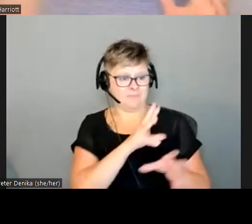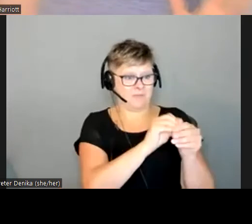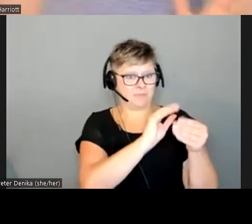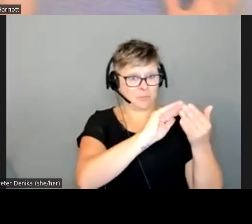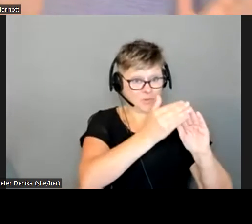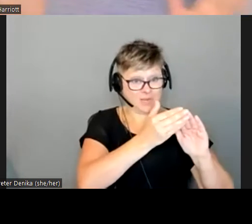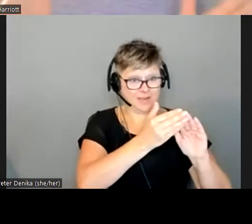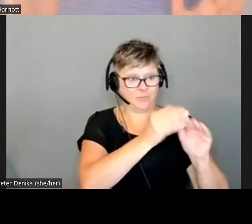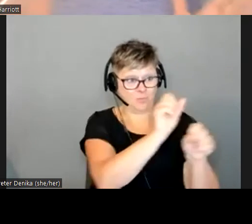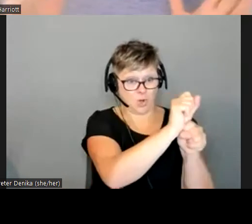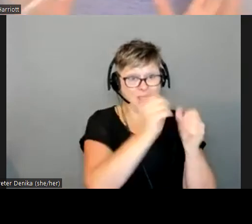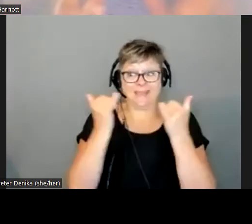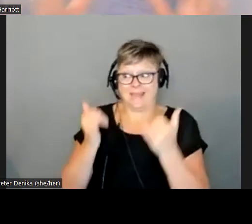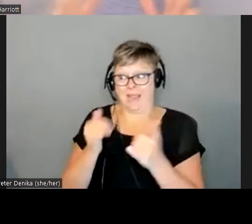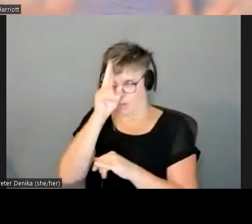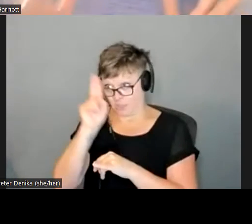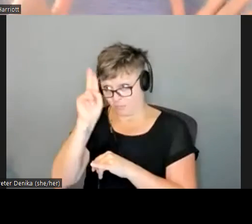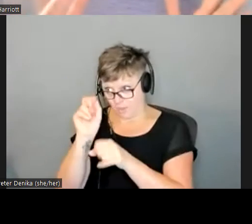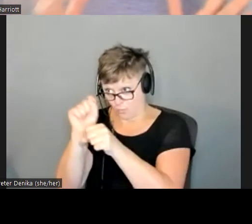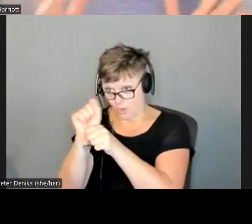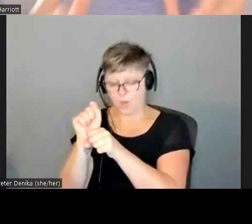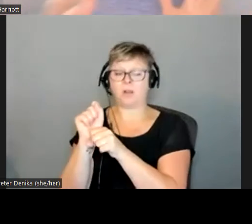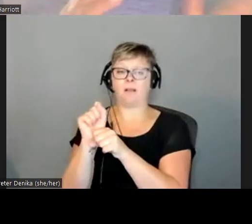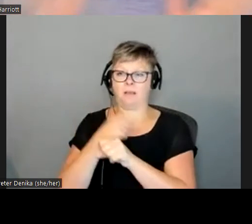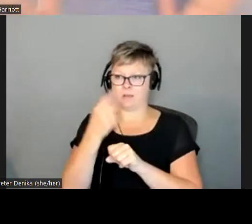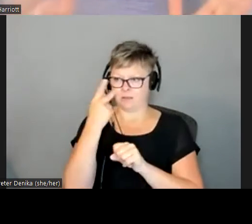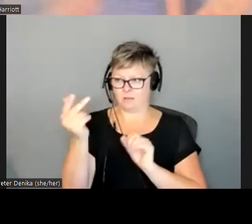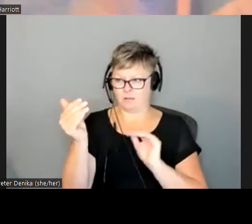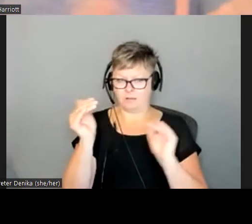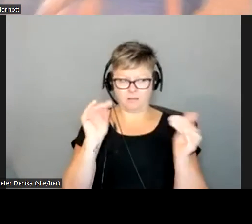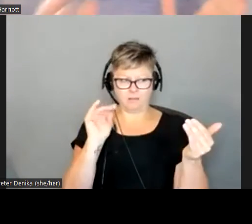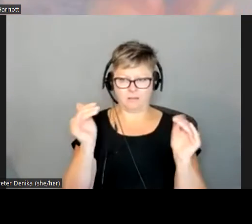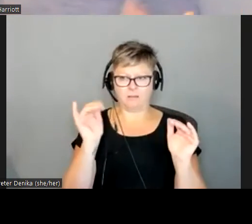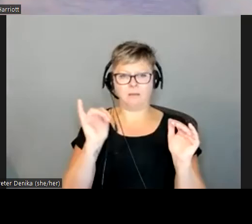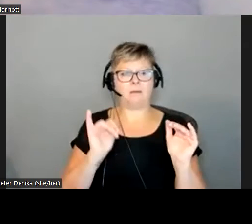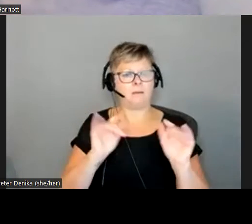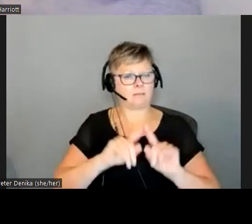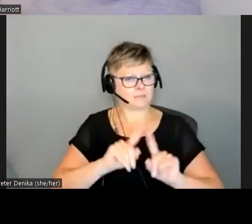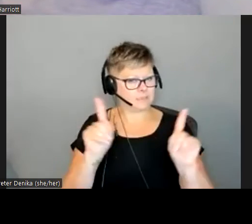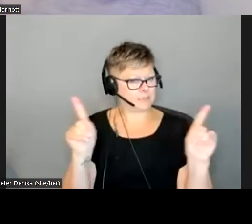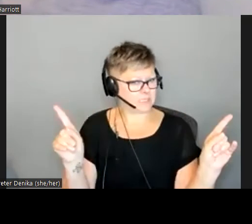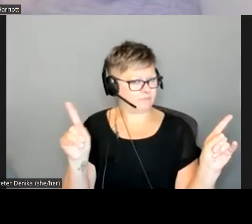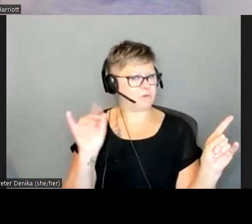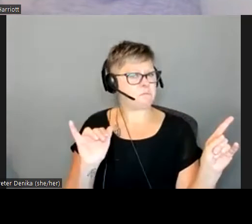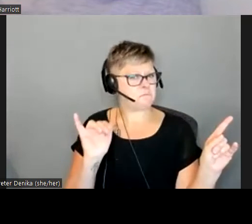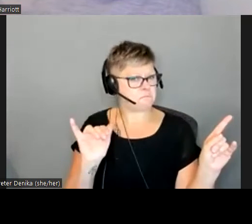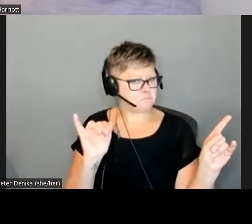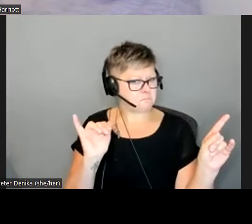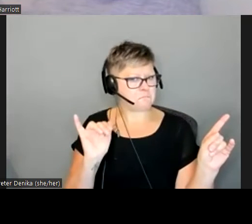hospital, I see how different things are, one versus the other. And